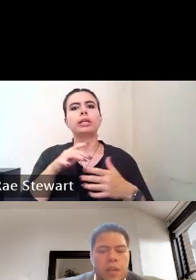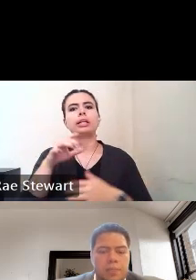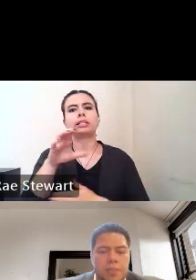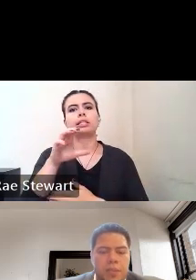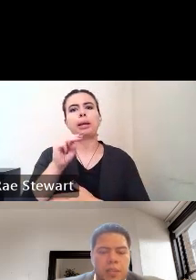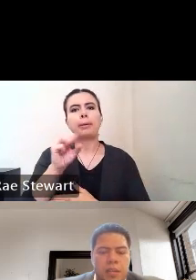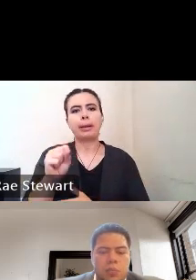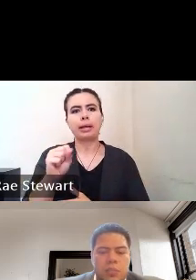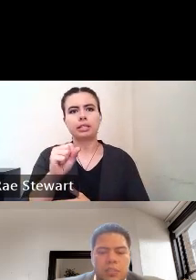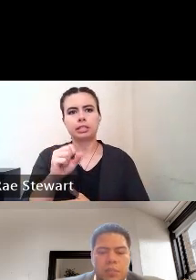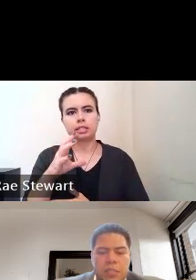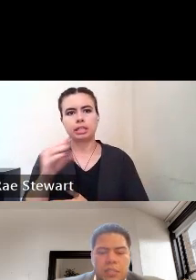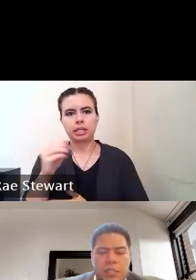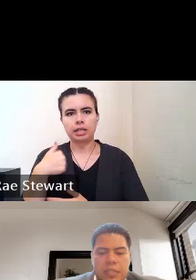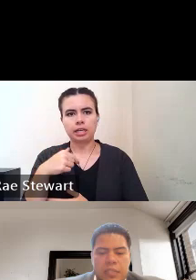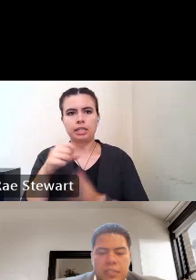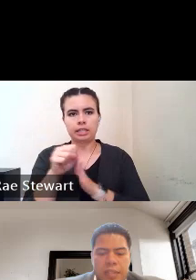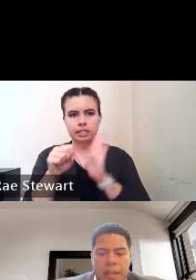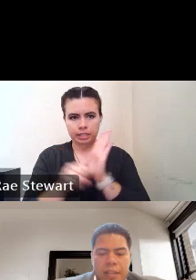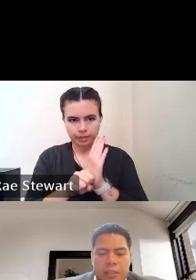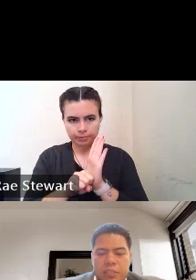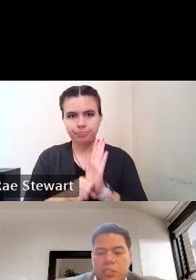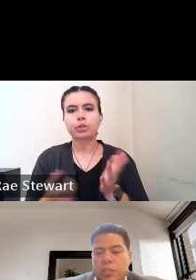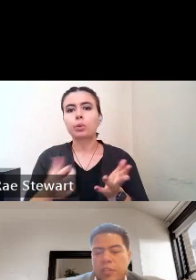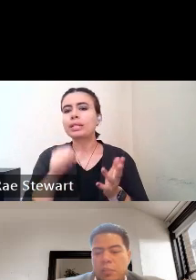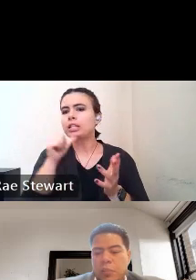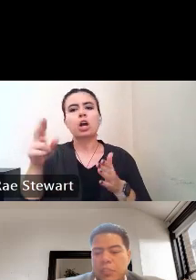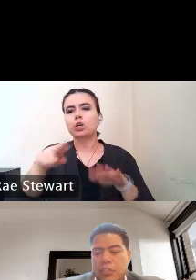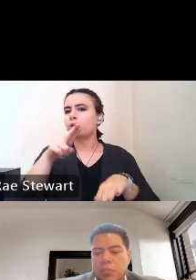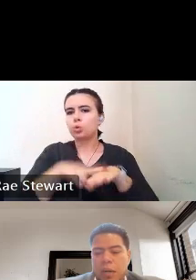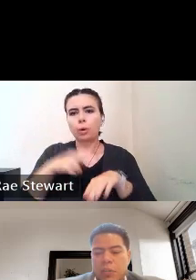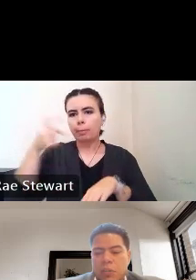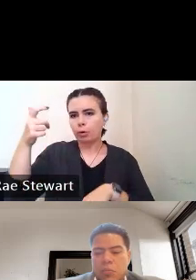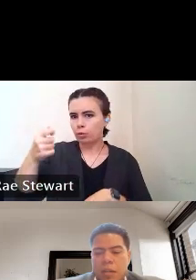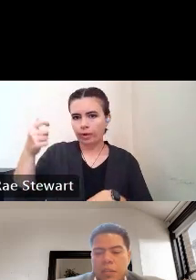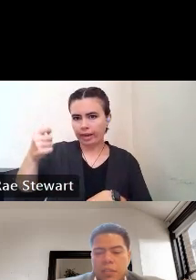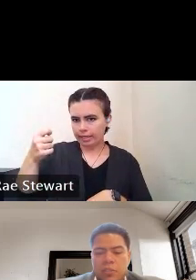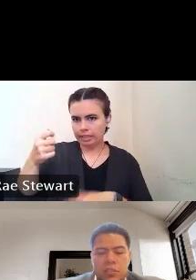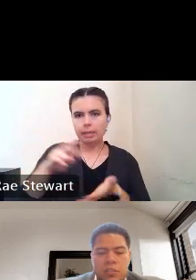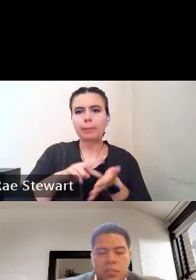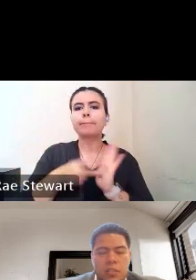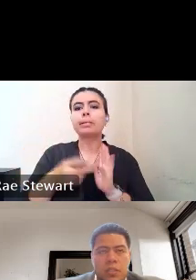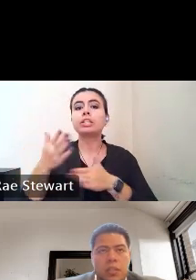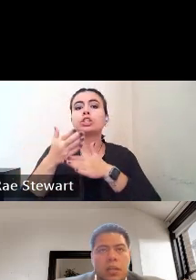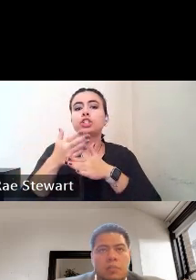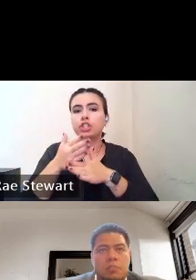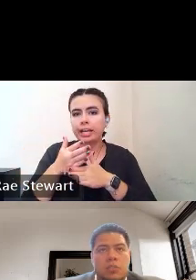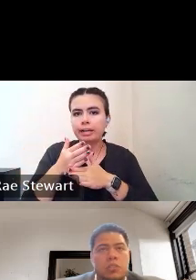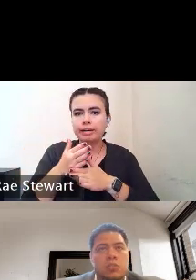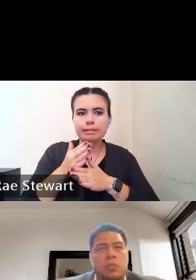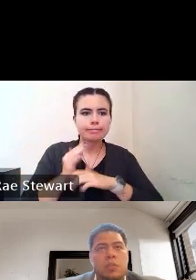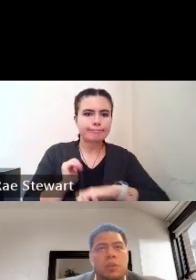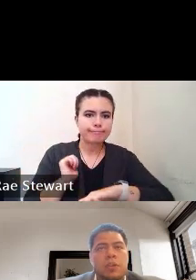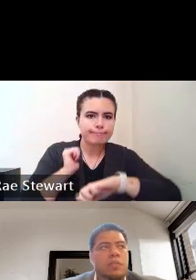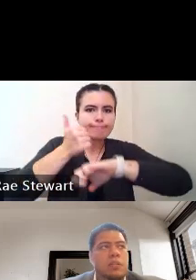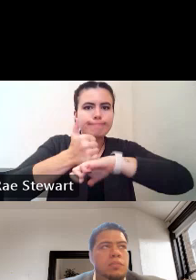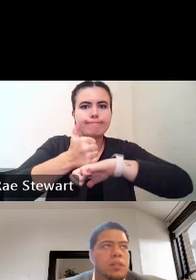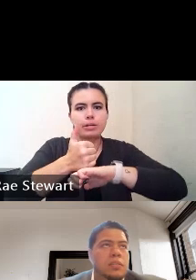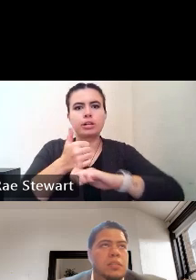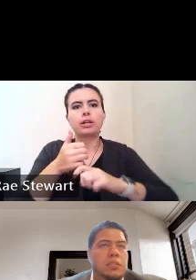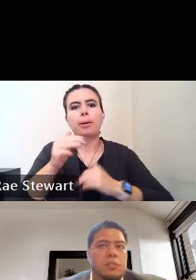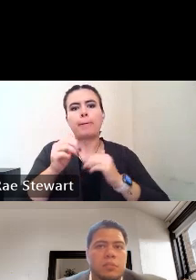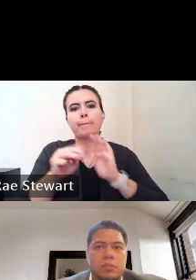typical grant. And what this means is that there's a shared implementation model rather than just a traditional grant where you're